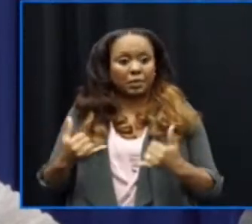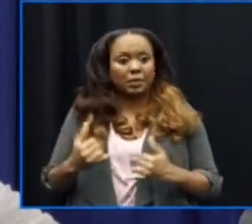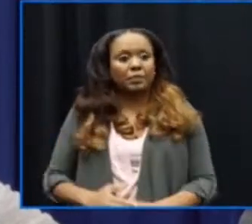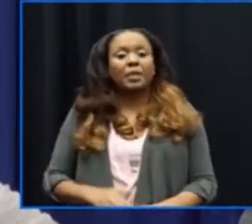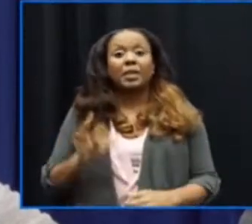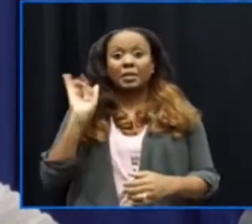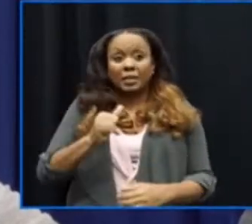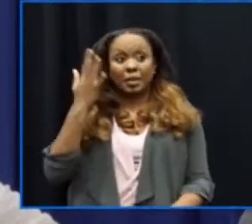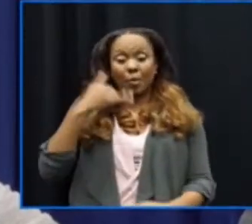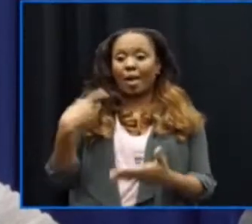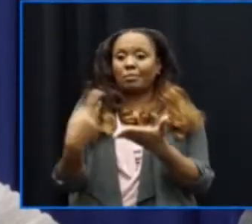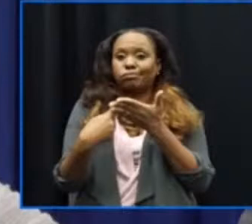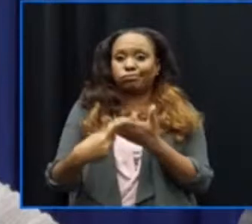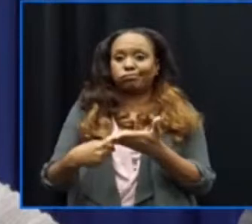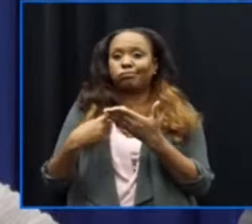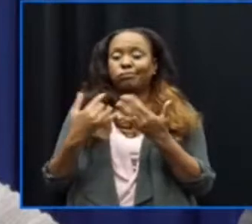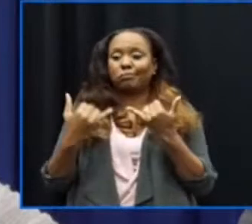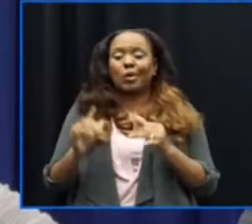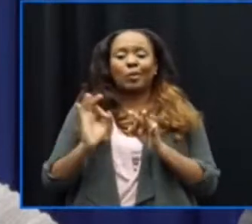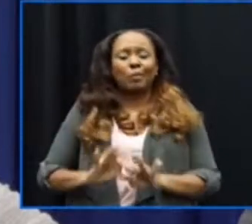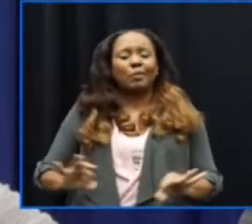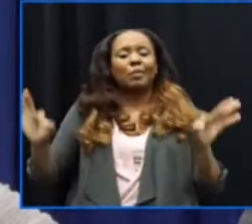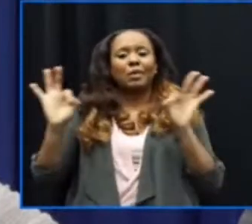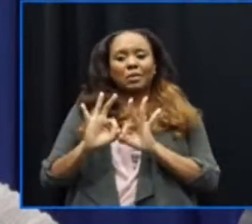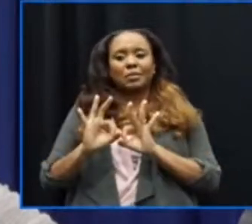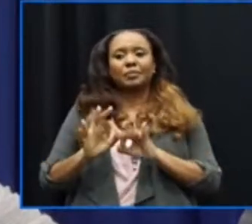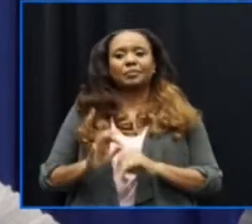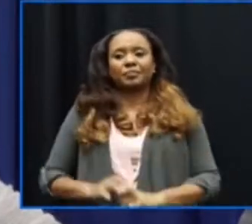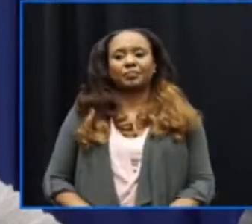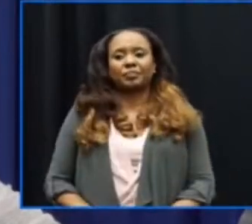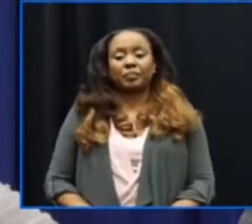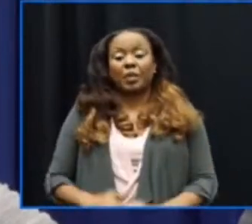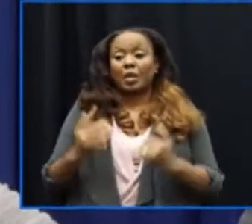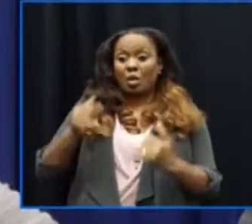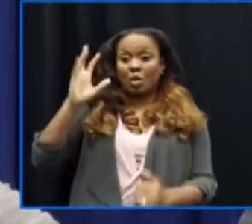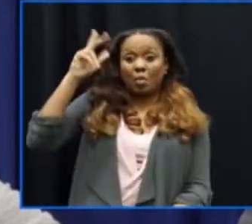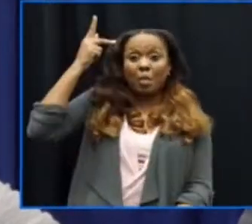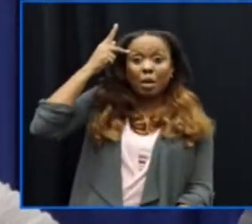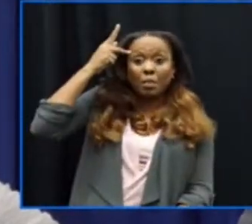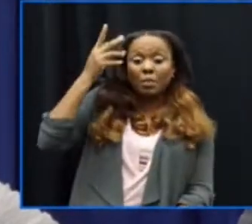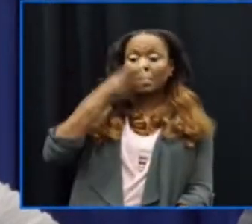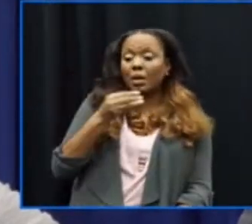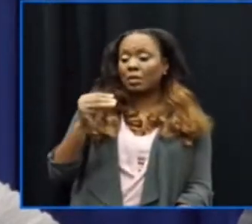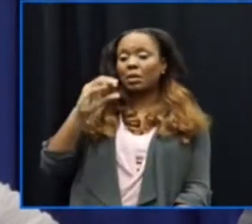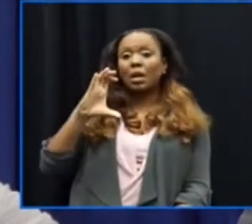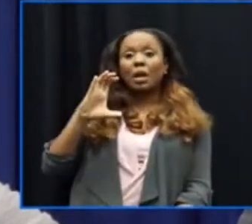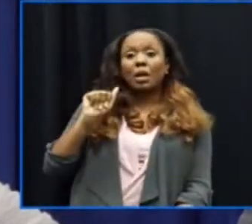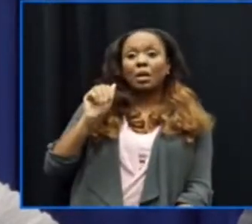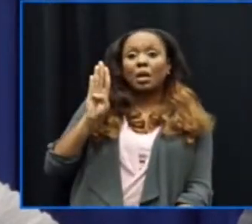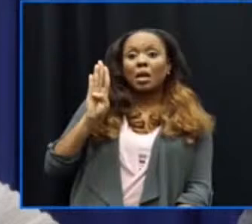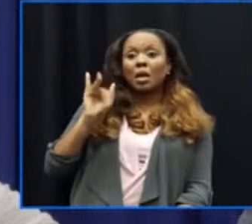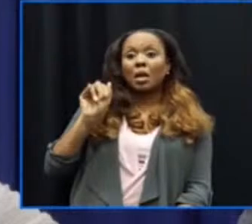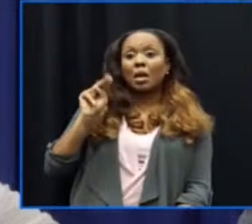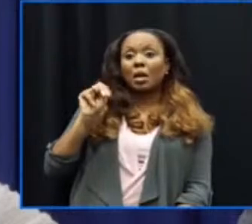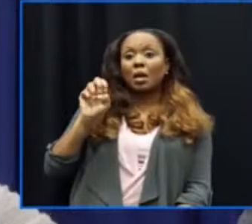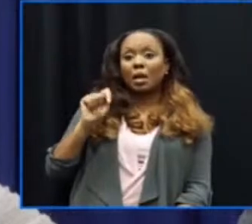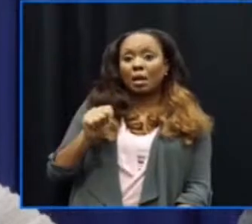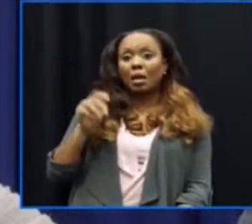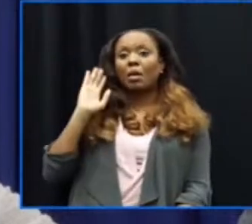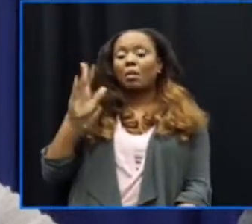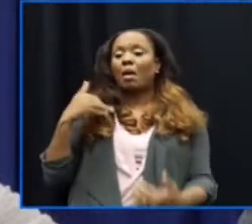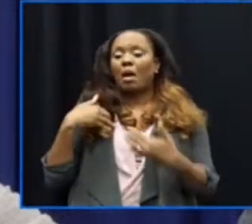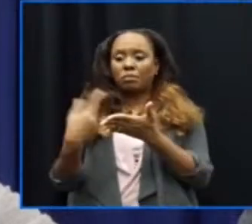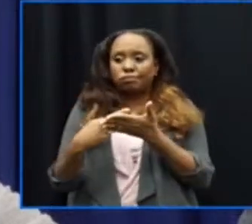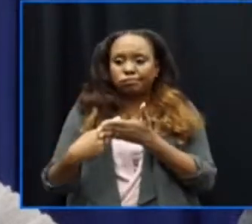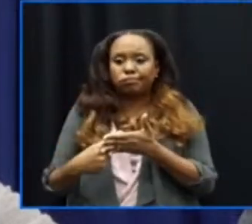timely. There is also coming before Parliament, and Cabinet shortly, the National Commission on